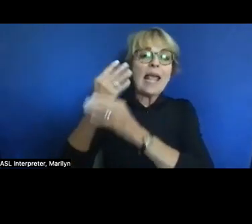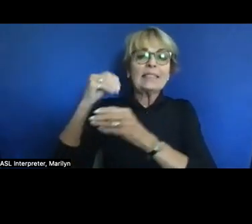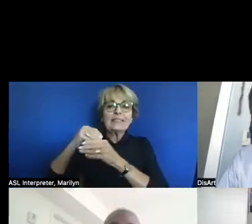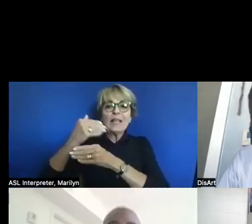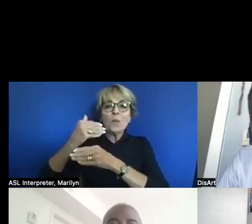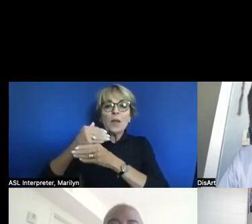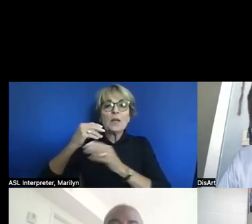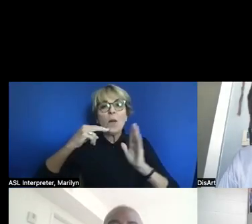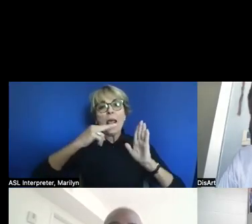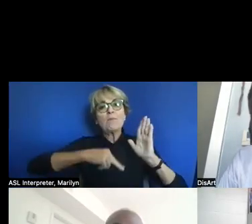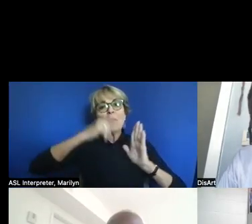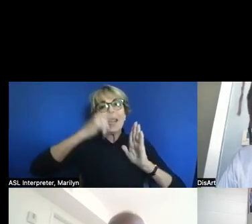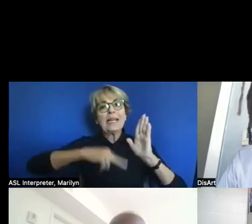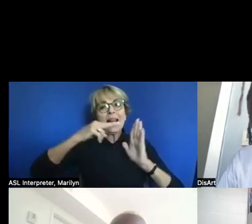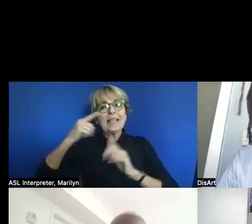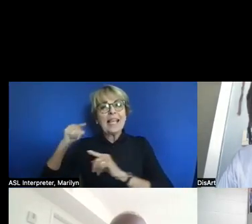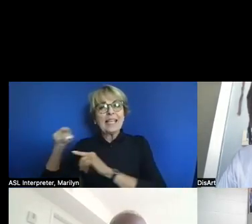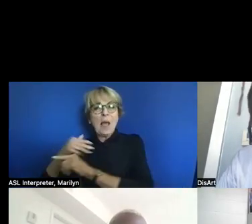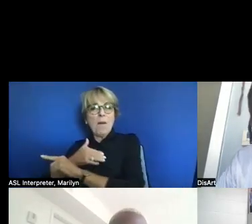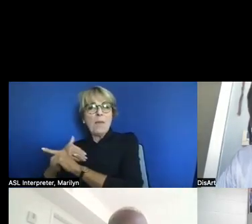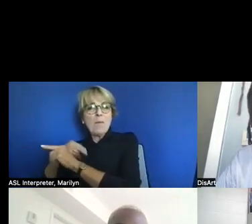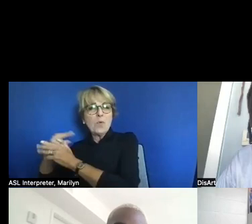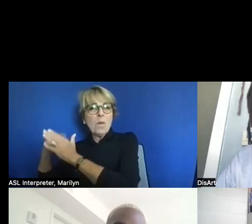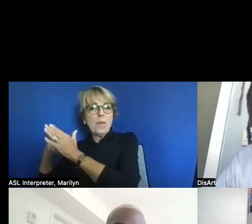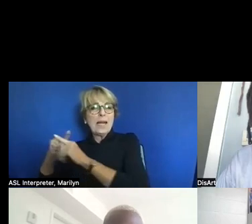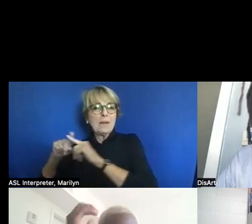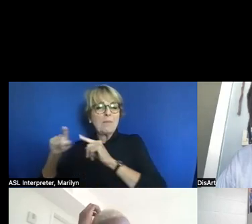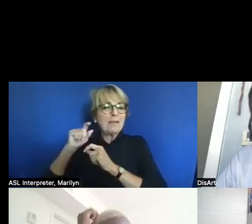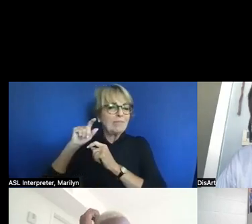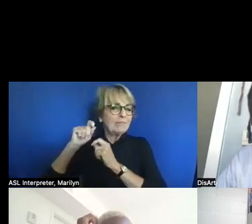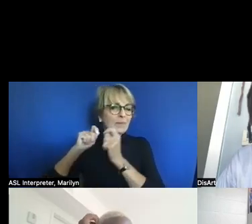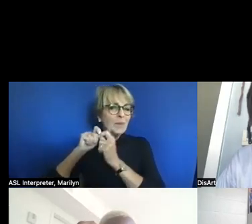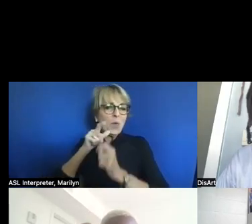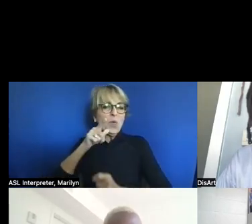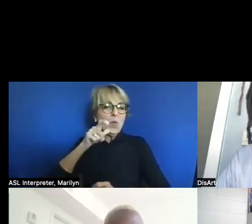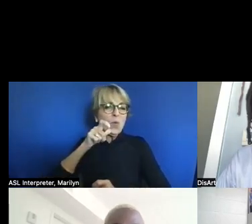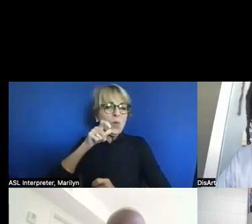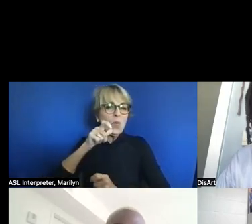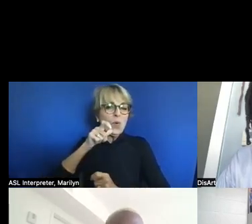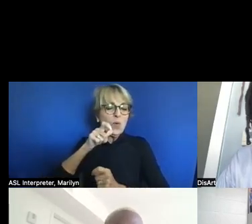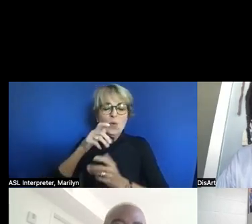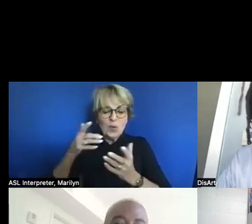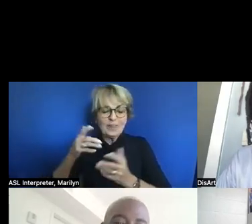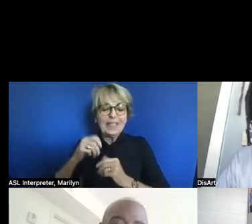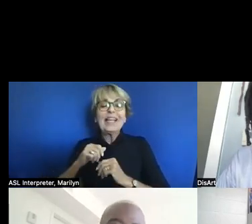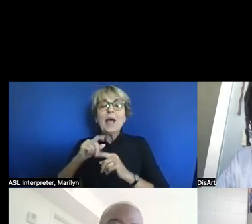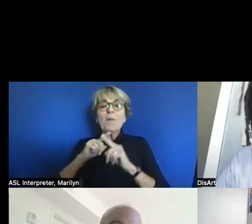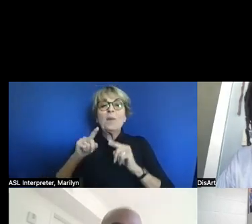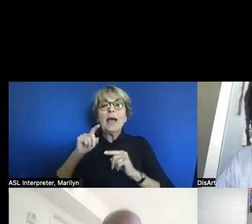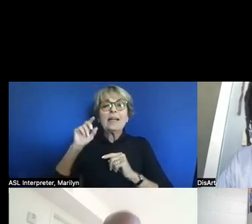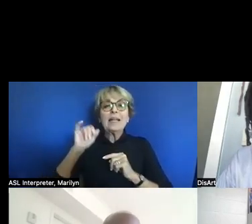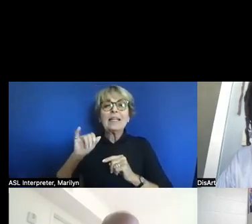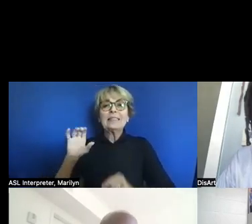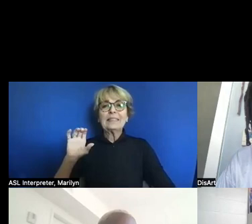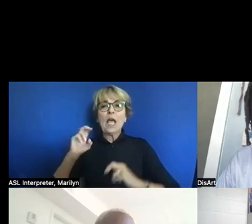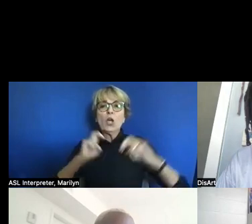painting that I think a family member painted, but we can't like figure out who to attribute it to, but it's of a like carnival